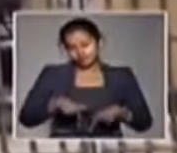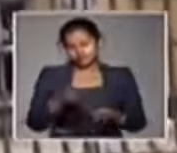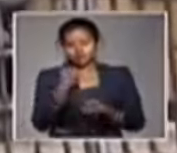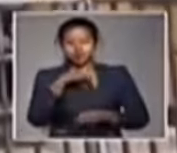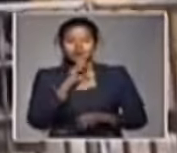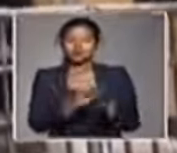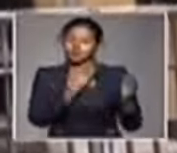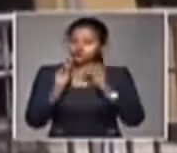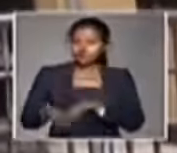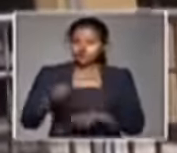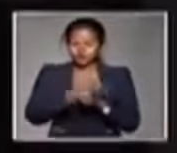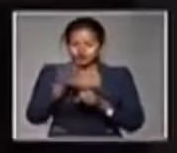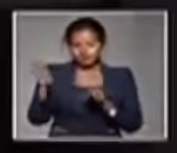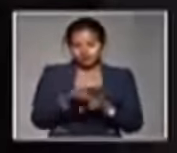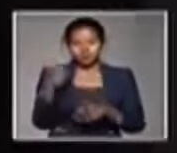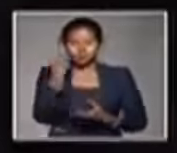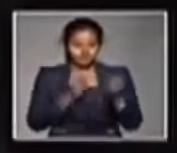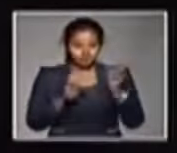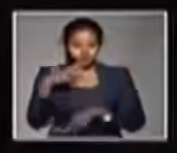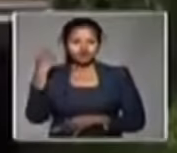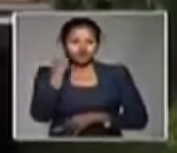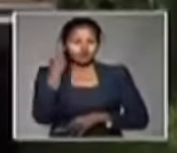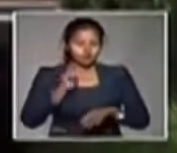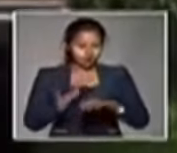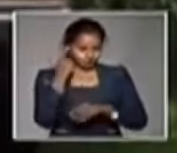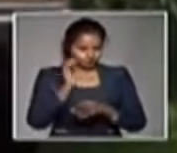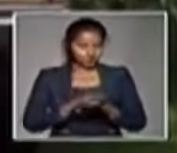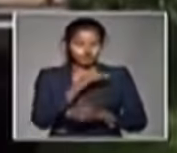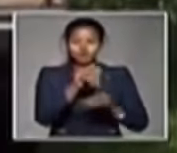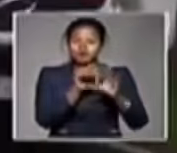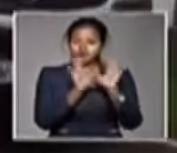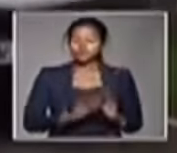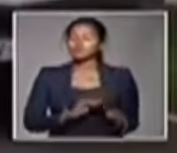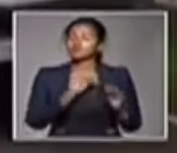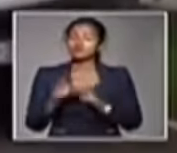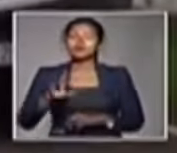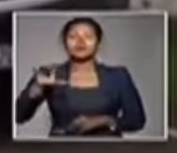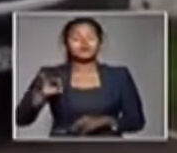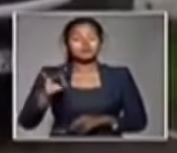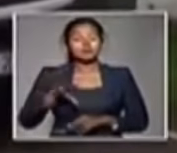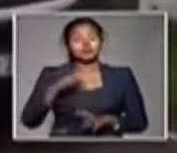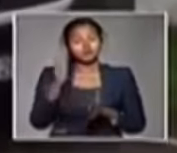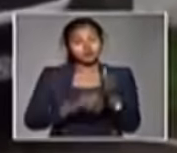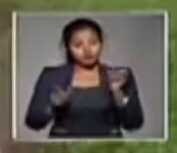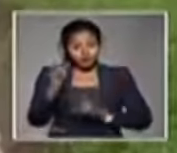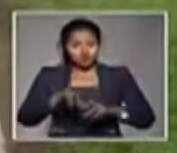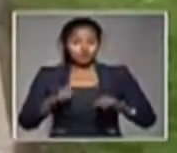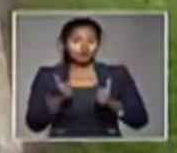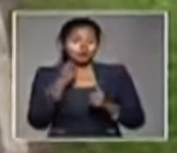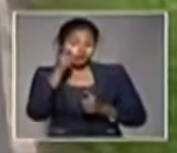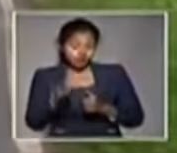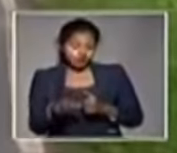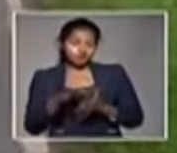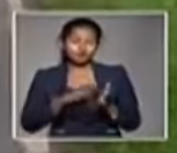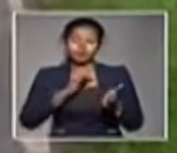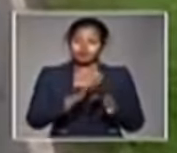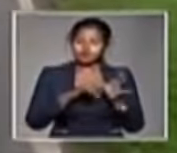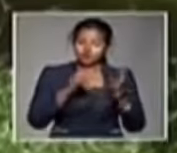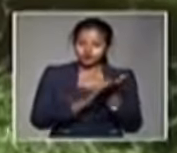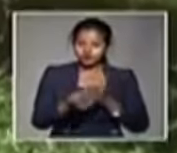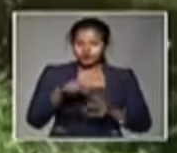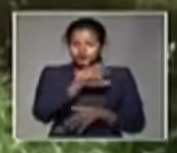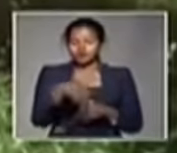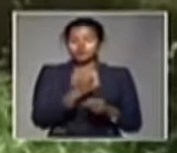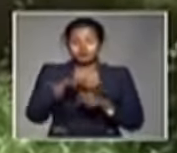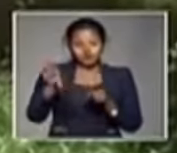a COVID-19 case was identified at the premises. Meanwhile, 15 locals of Katuvila, Ahungala, who tested positive for the